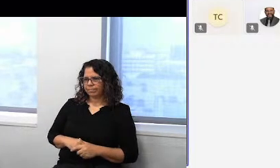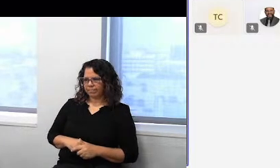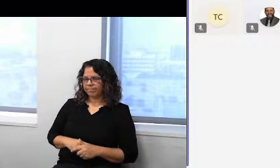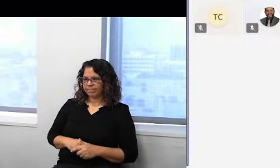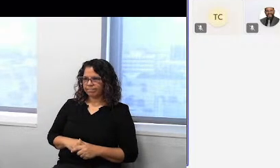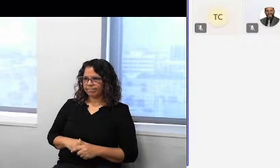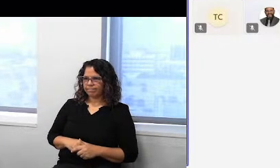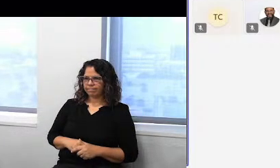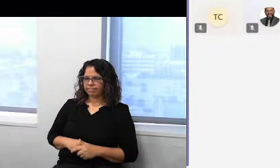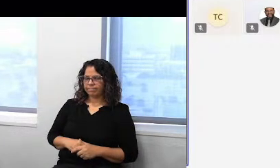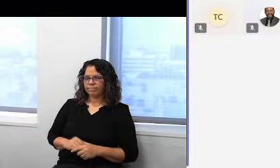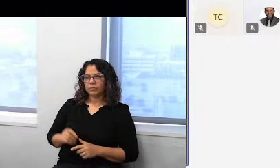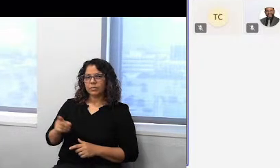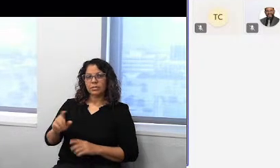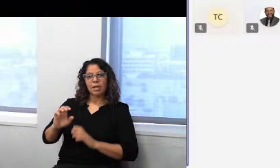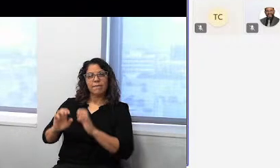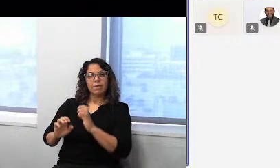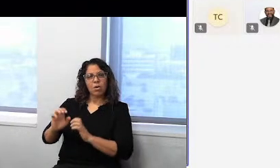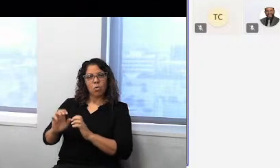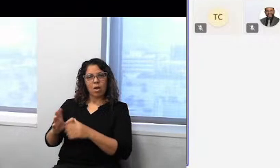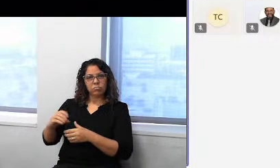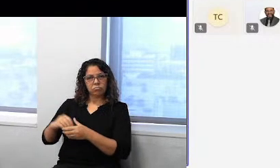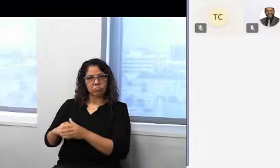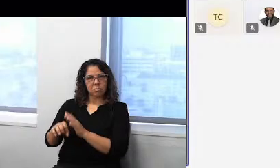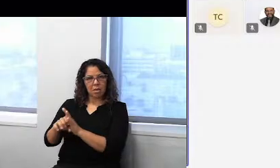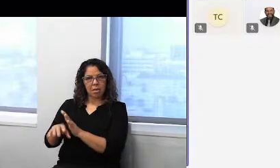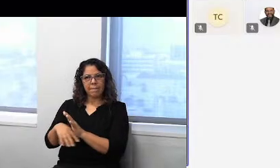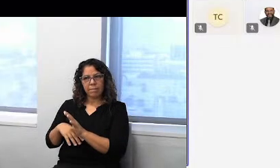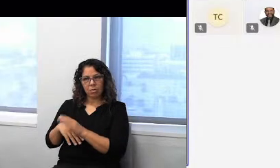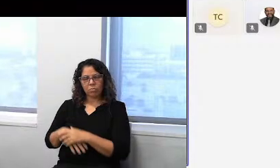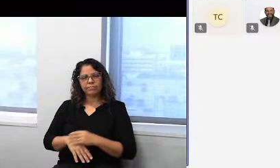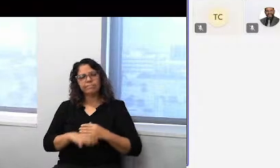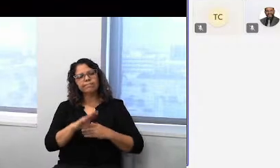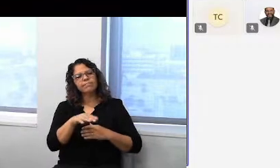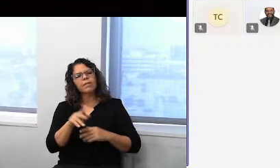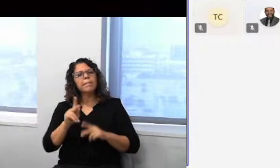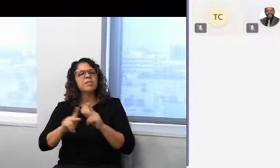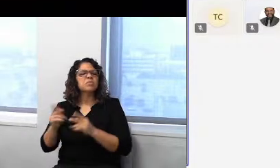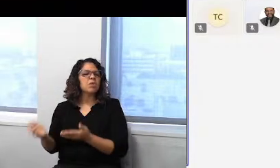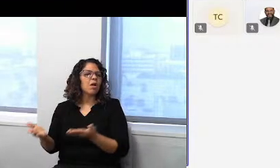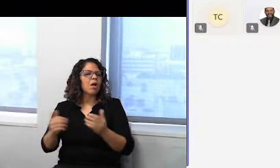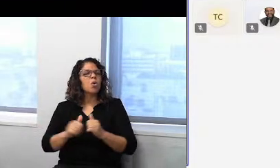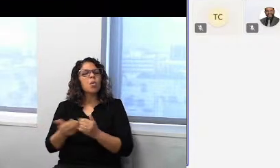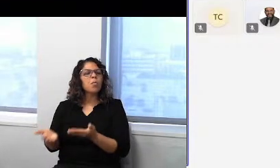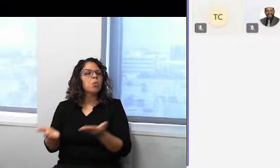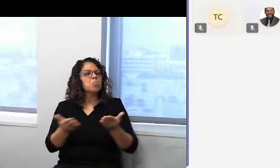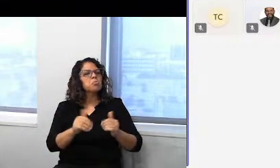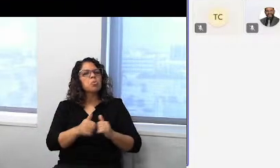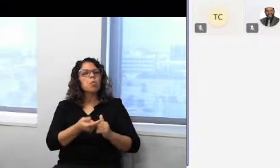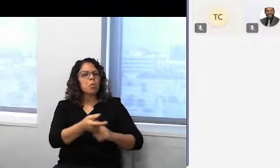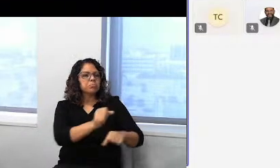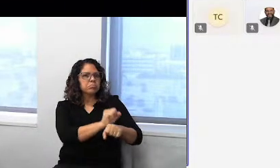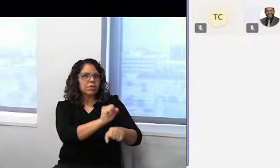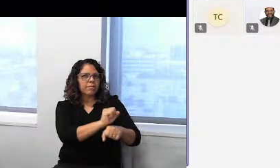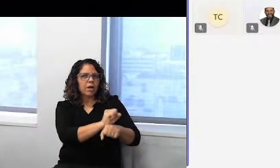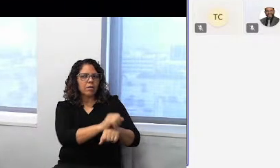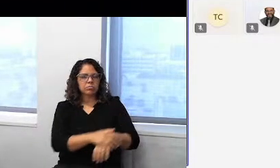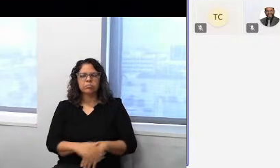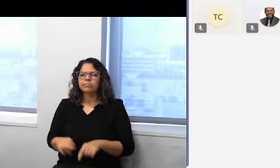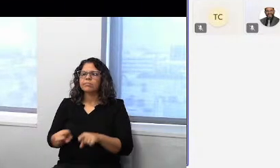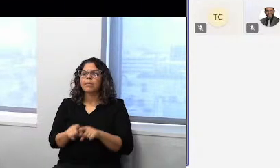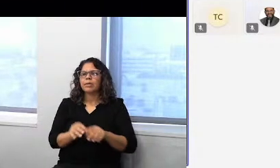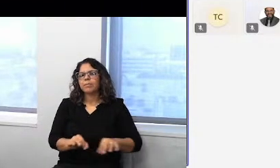evaluate are, for example, the mobilization of crews. And also the impact to the operations team has to be considered. You can't